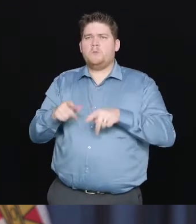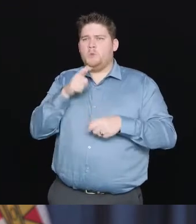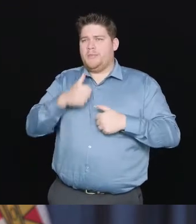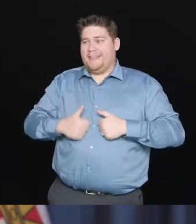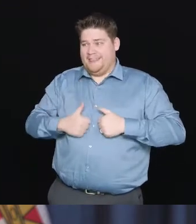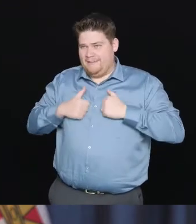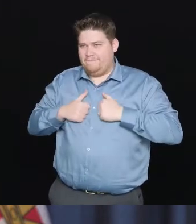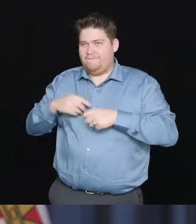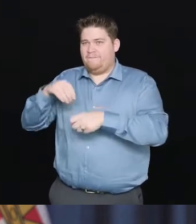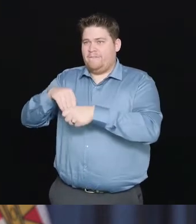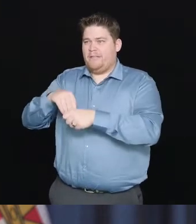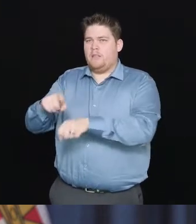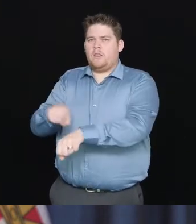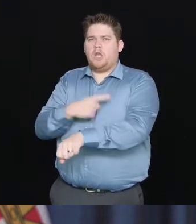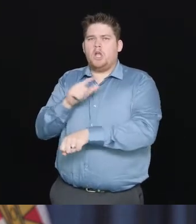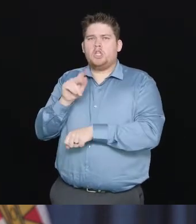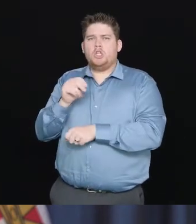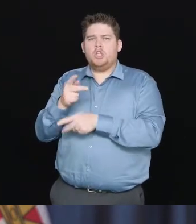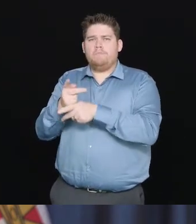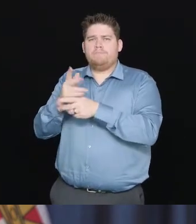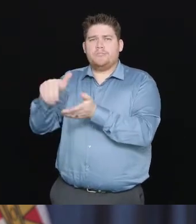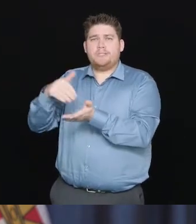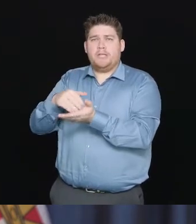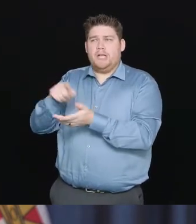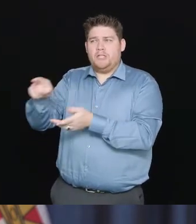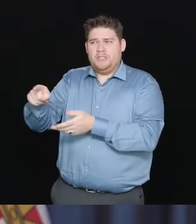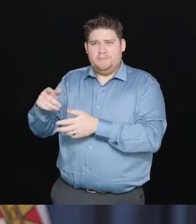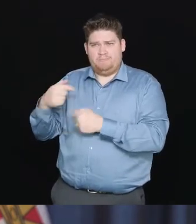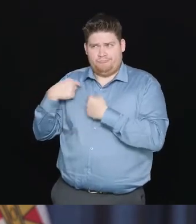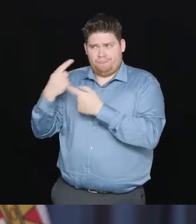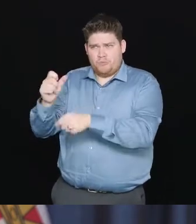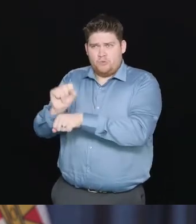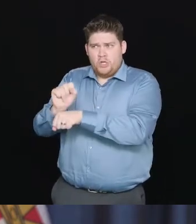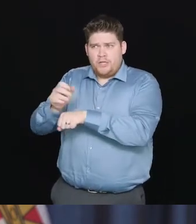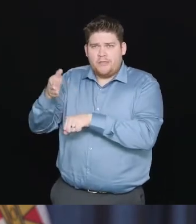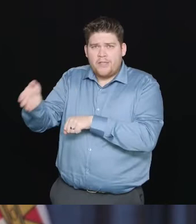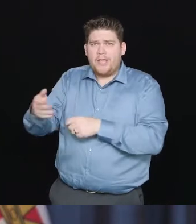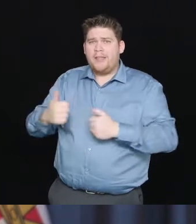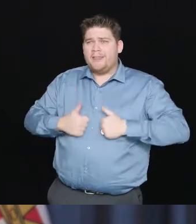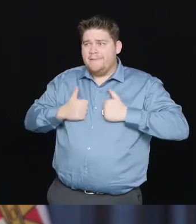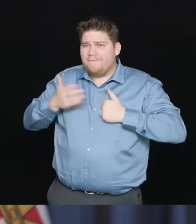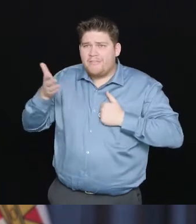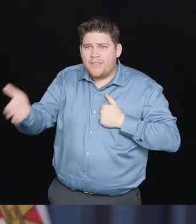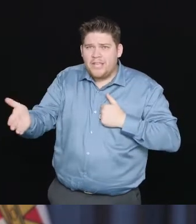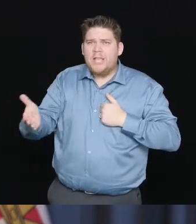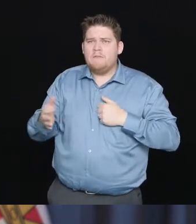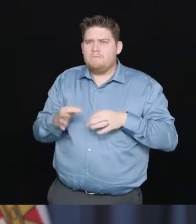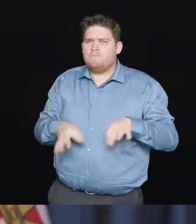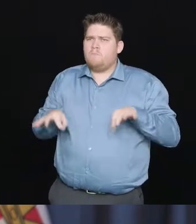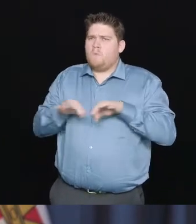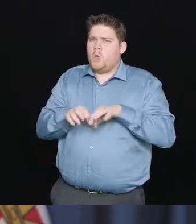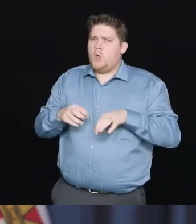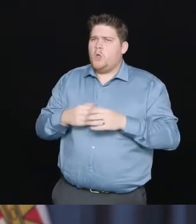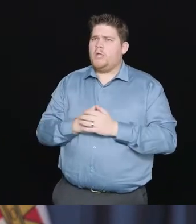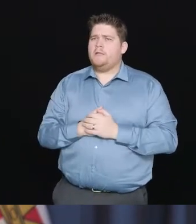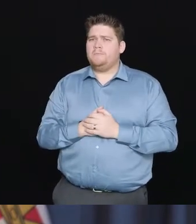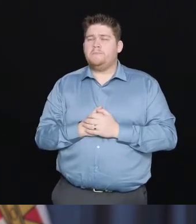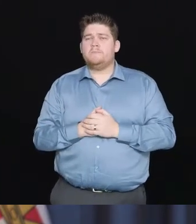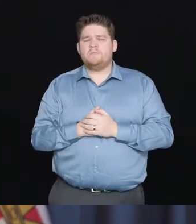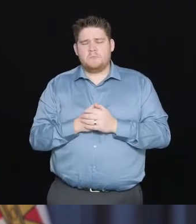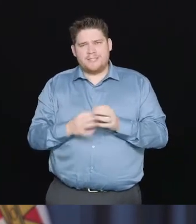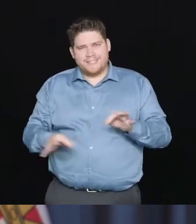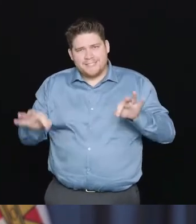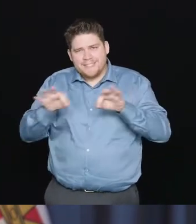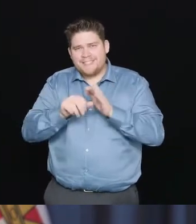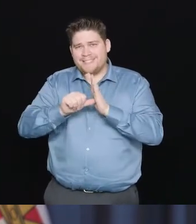central importance. And I wanted to, again, express my appreciation, especially to both providers of care, both